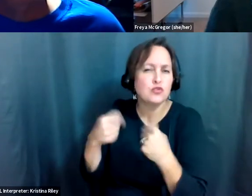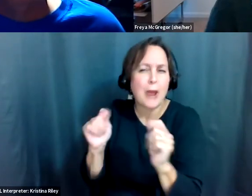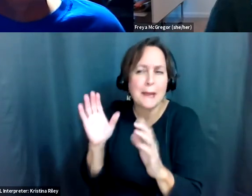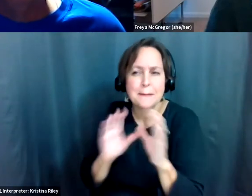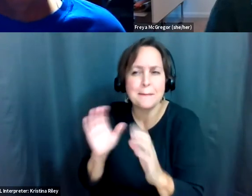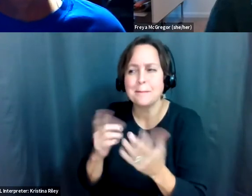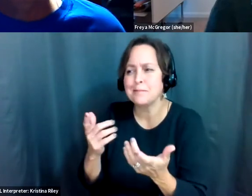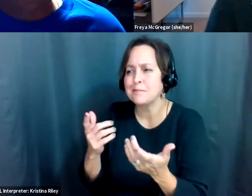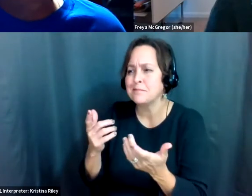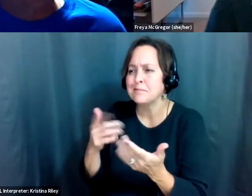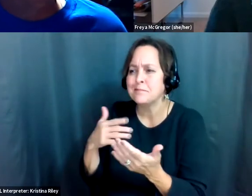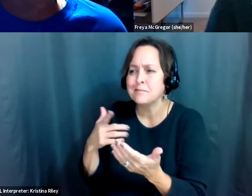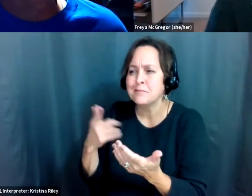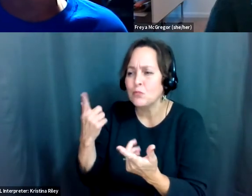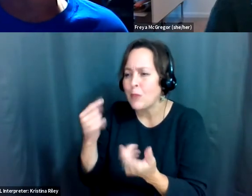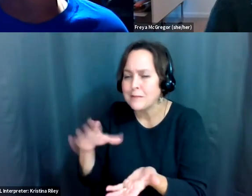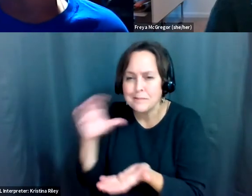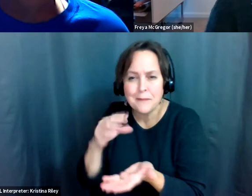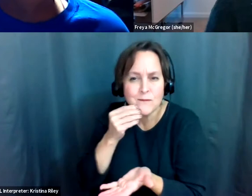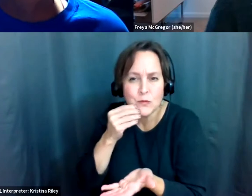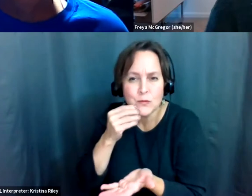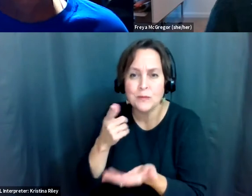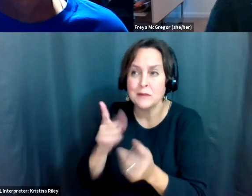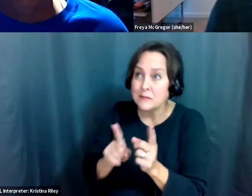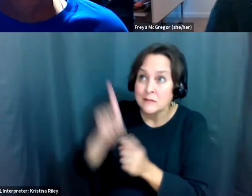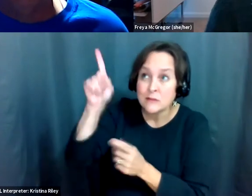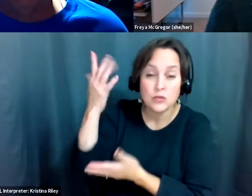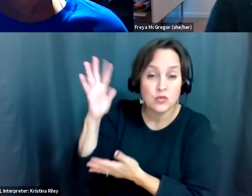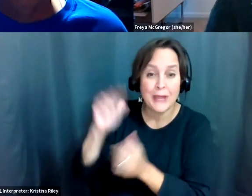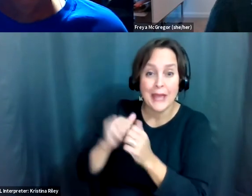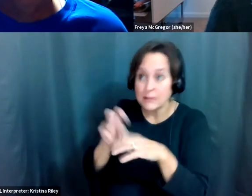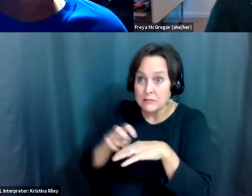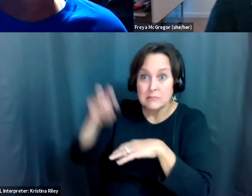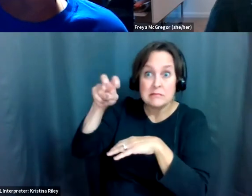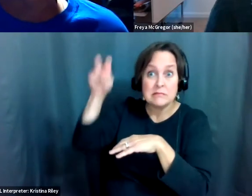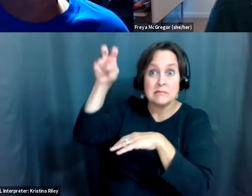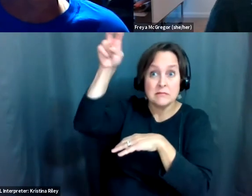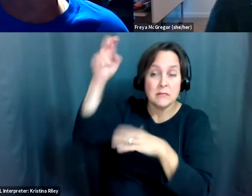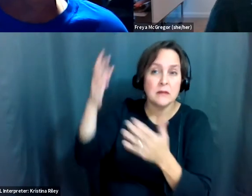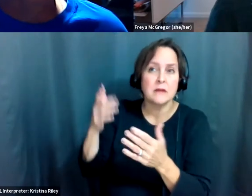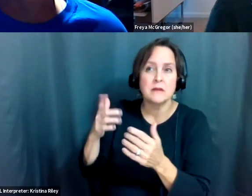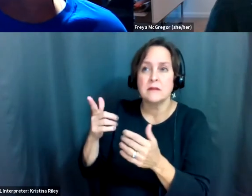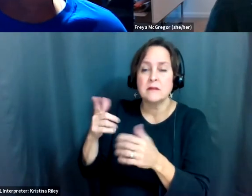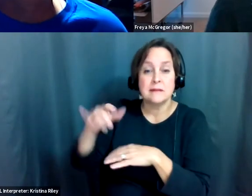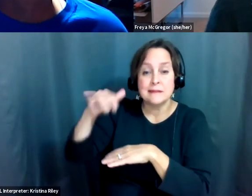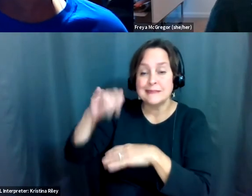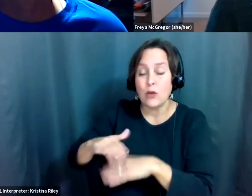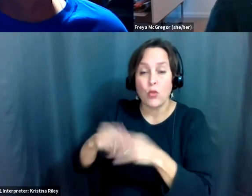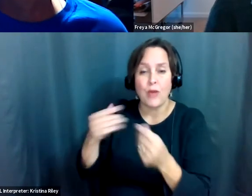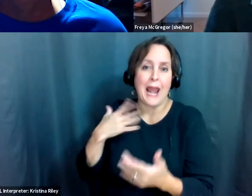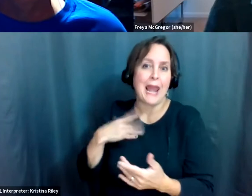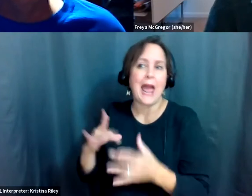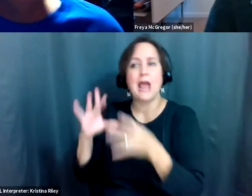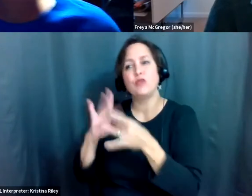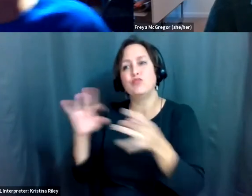to get to eat and, uh, you know, how high up in the tree do they go and how much time do they spend on the ground? And I like hearing